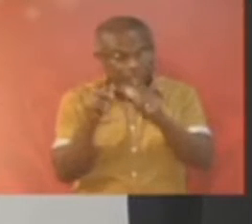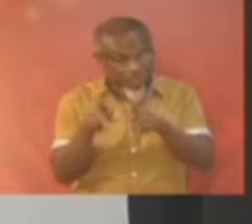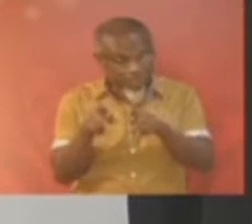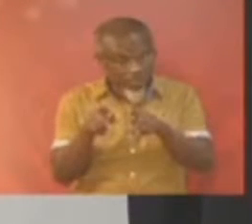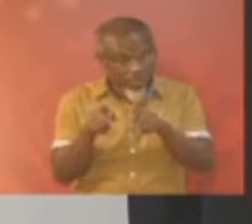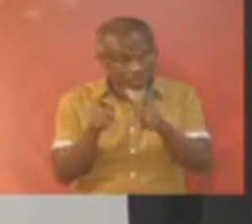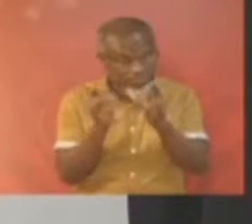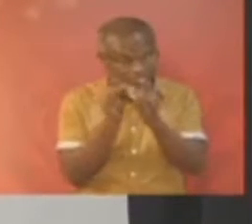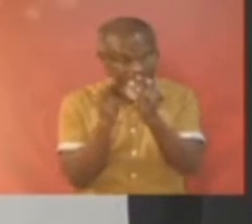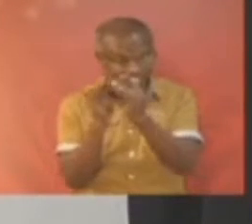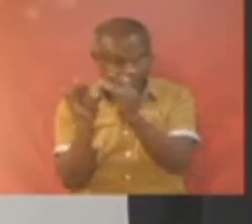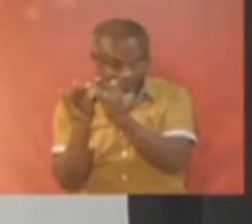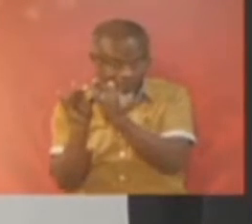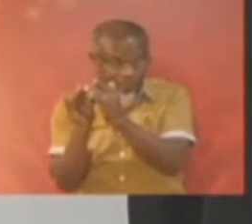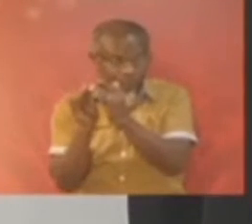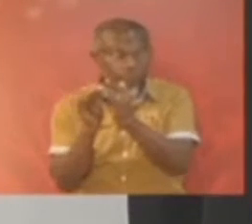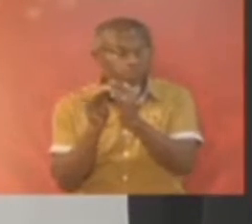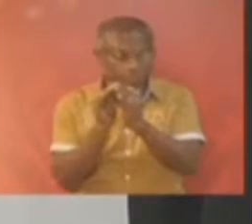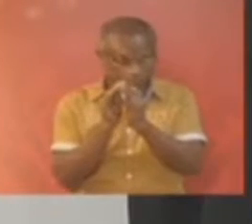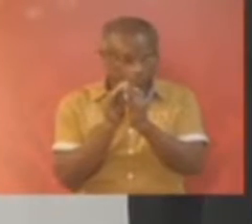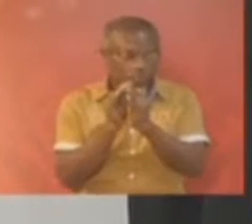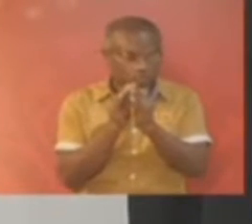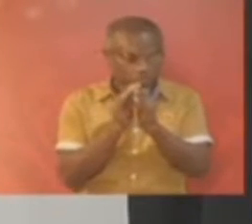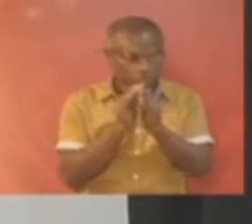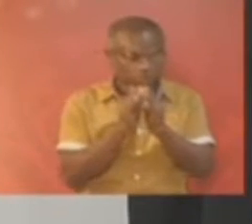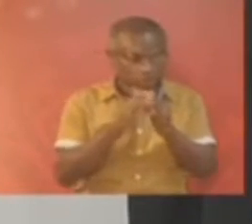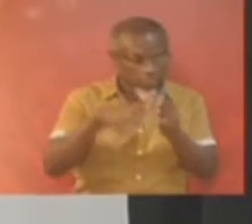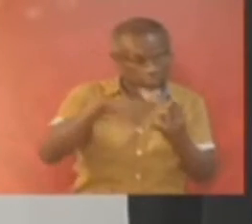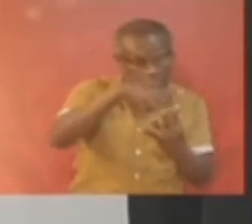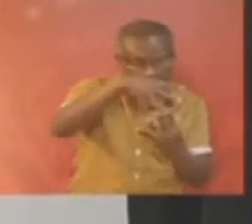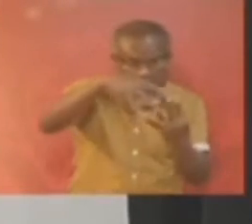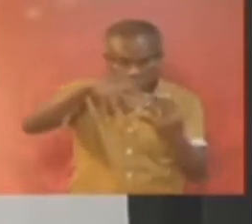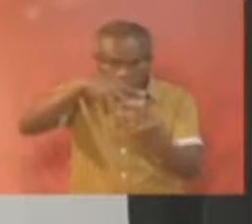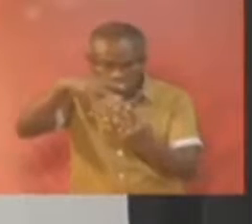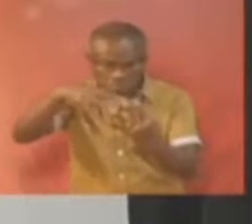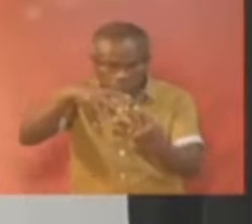people who are having symptoms and who are moving around. That's why